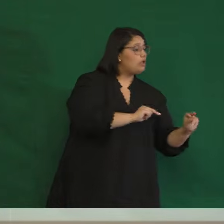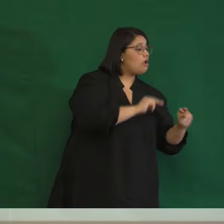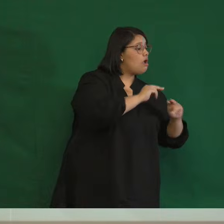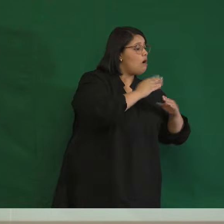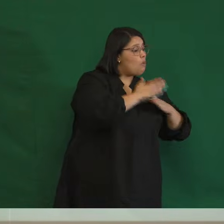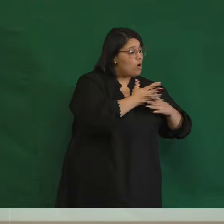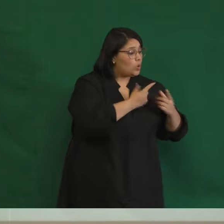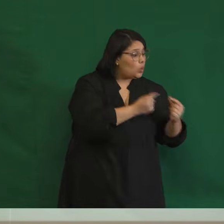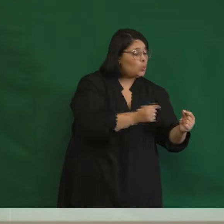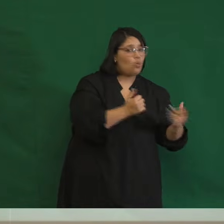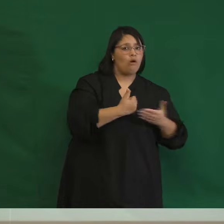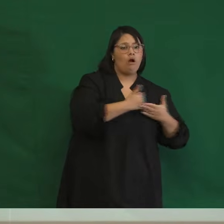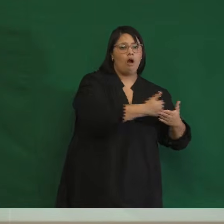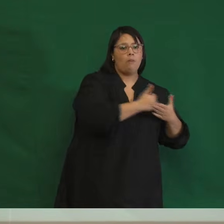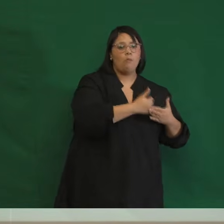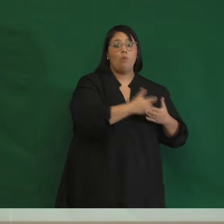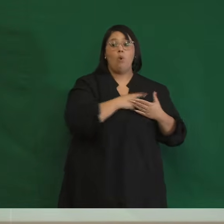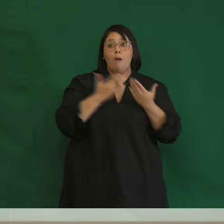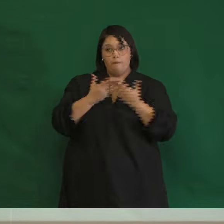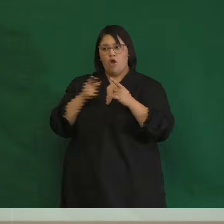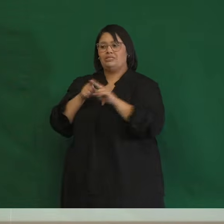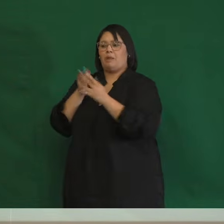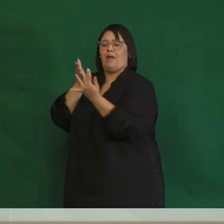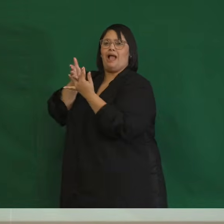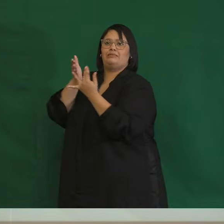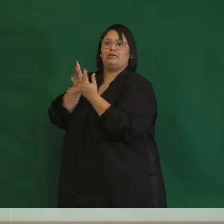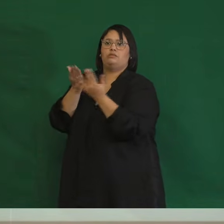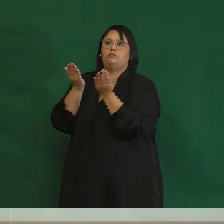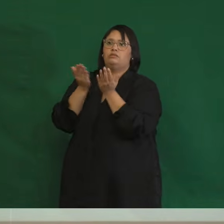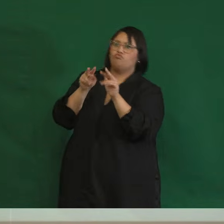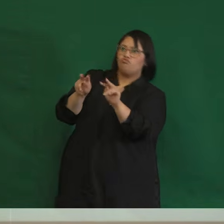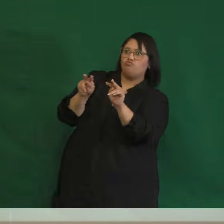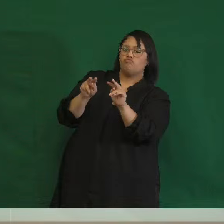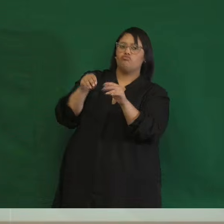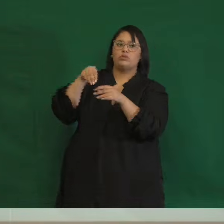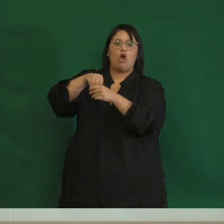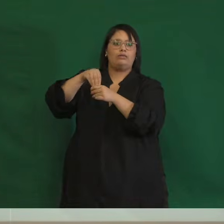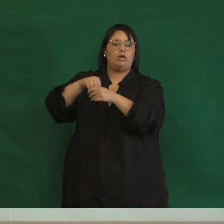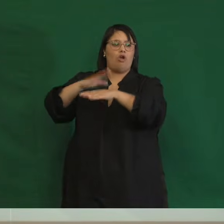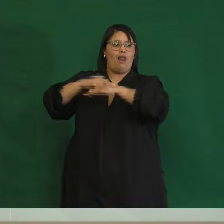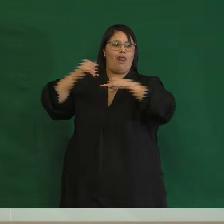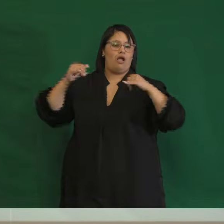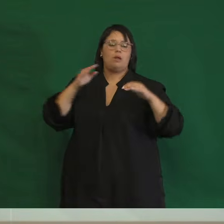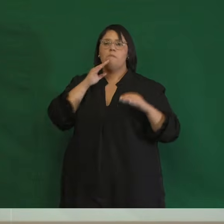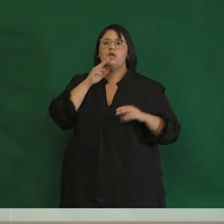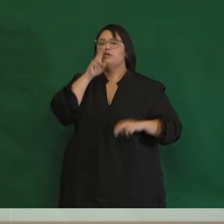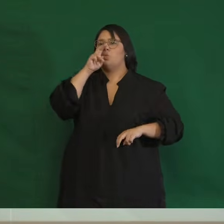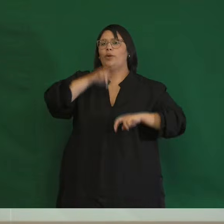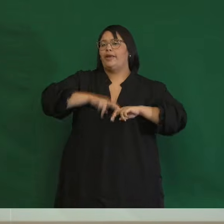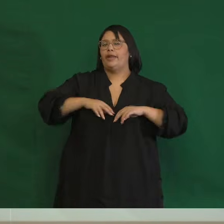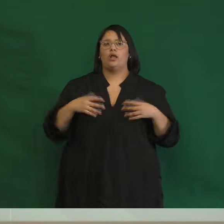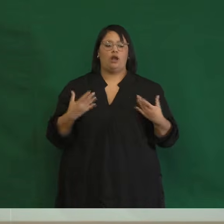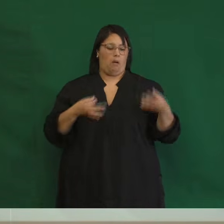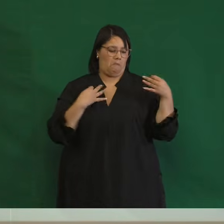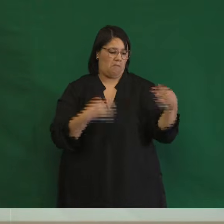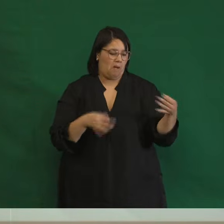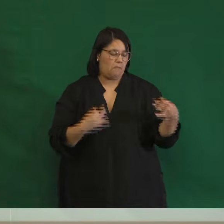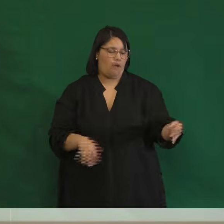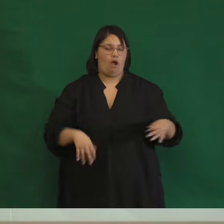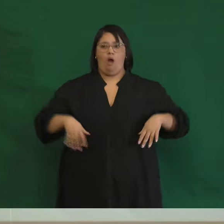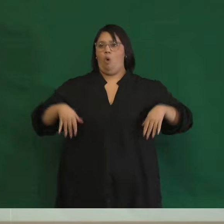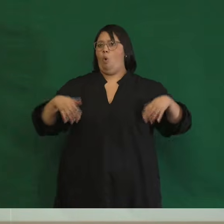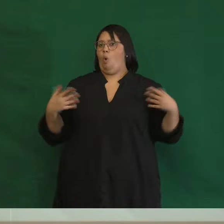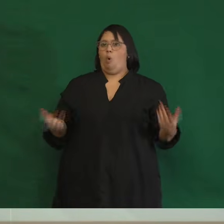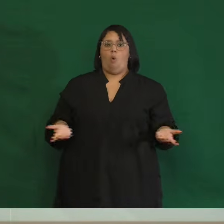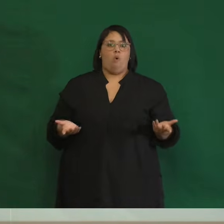them because they've got access to the school content. They're not using your papers or being assessed